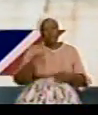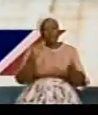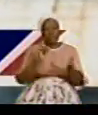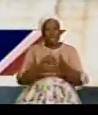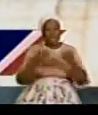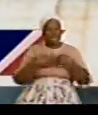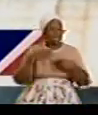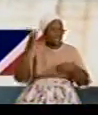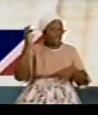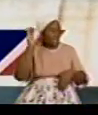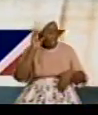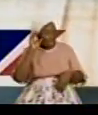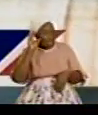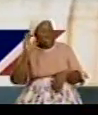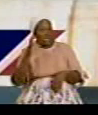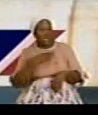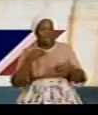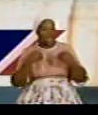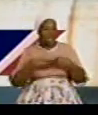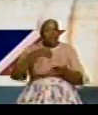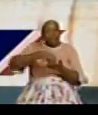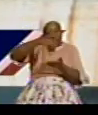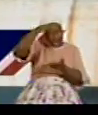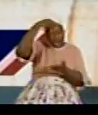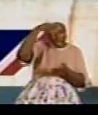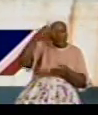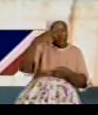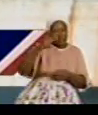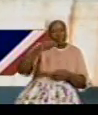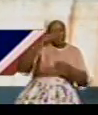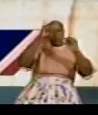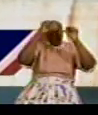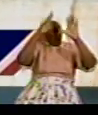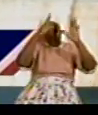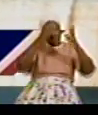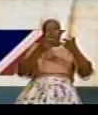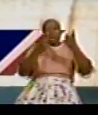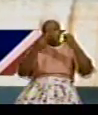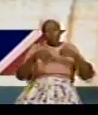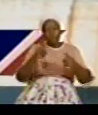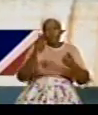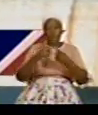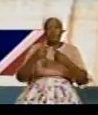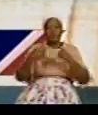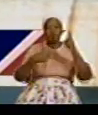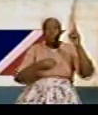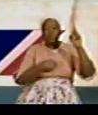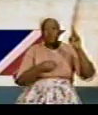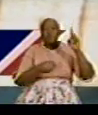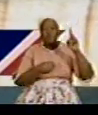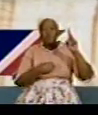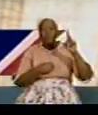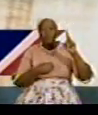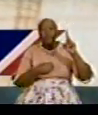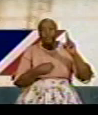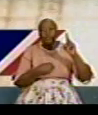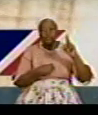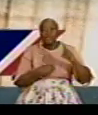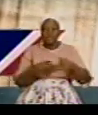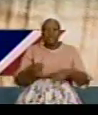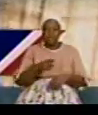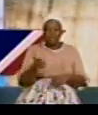heard and has learnt of the Father cometh unto me. They do not allow